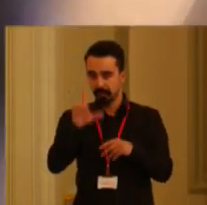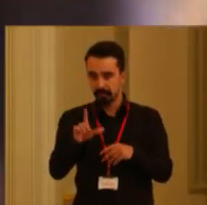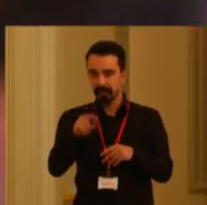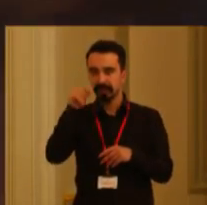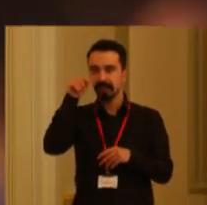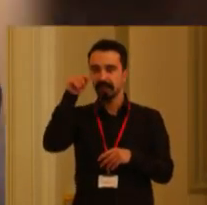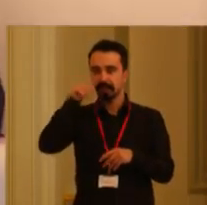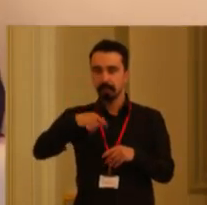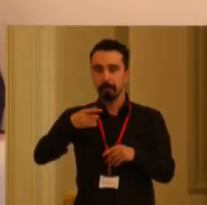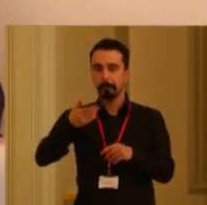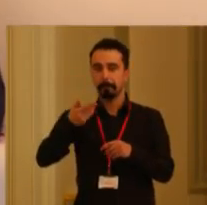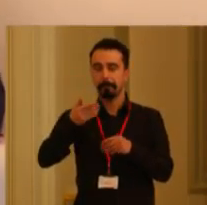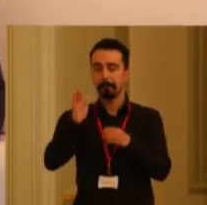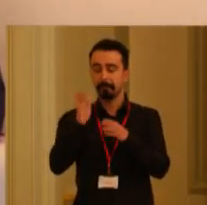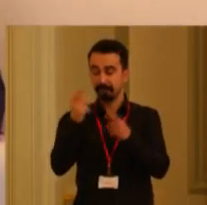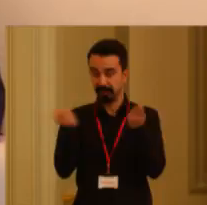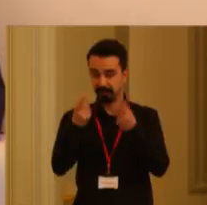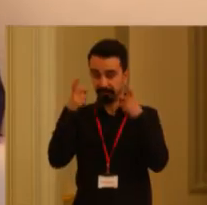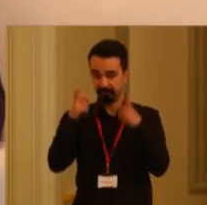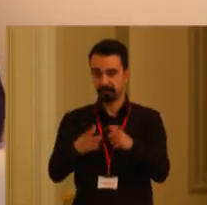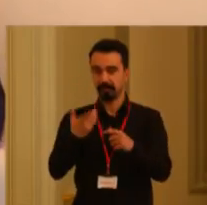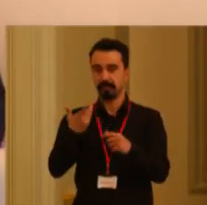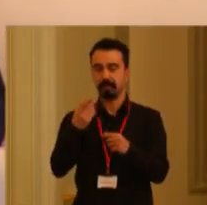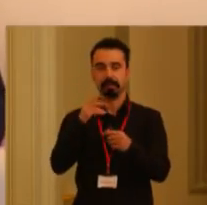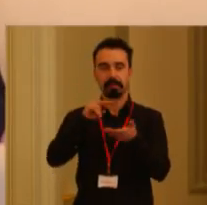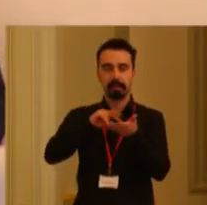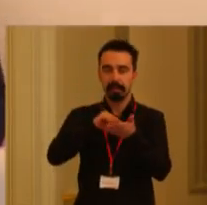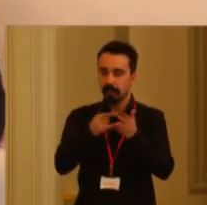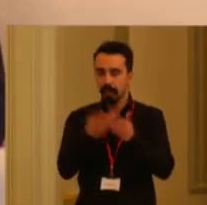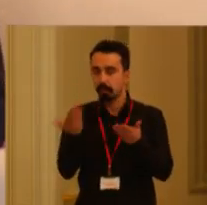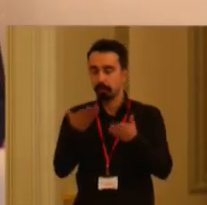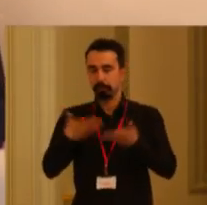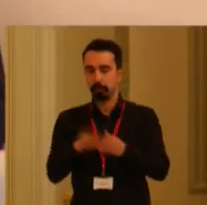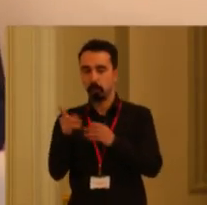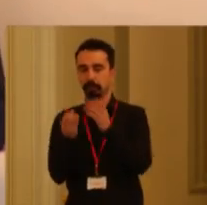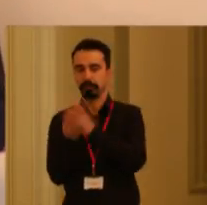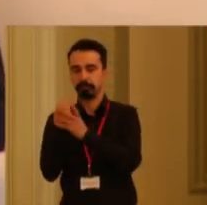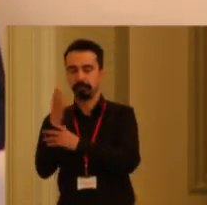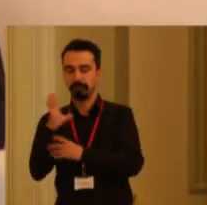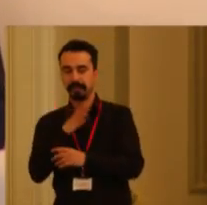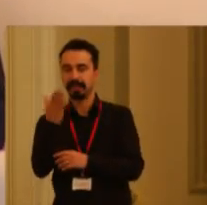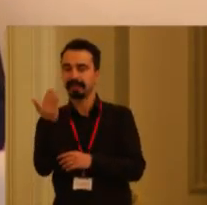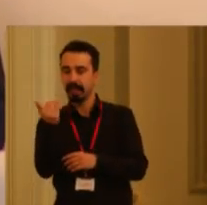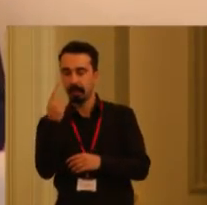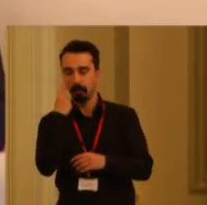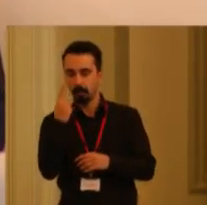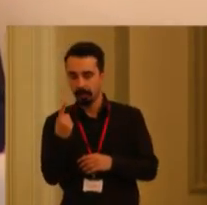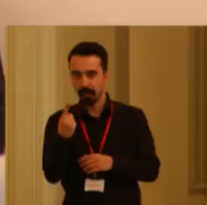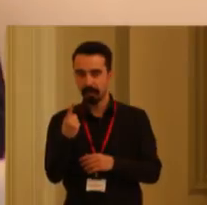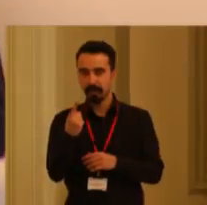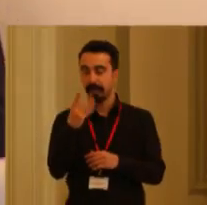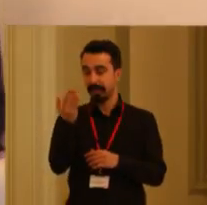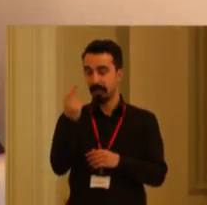to. I'll just clarify. I'm just saying that market dynamics makes things, other things, more of a